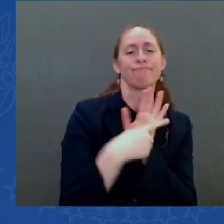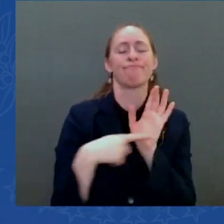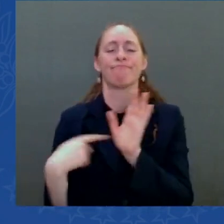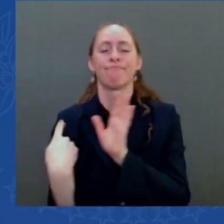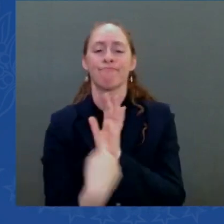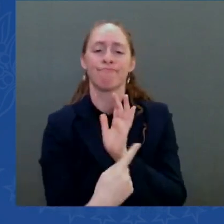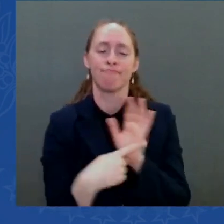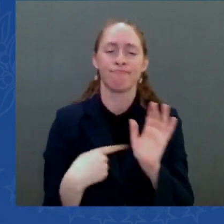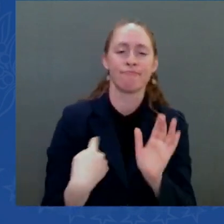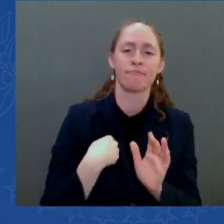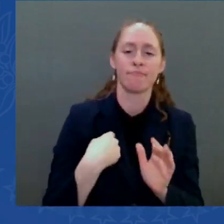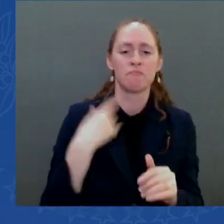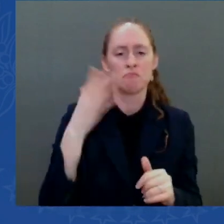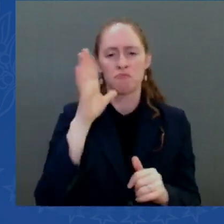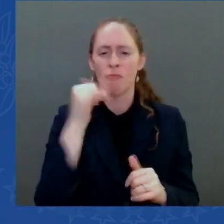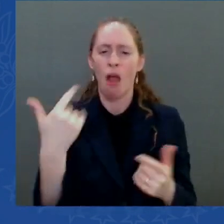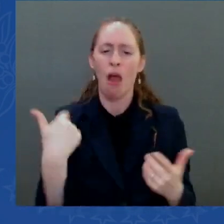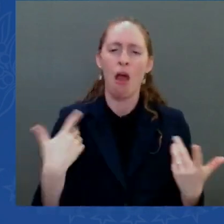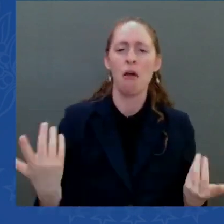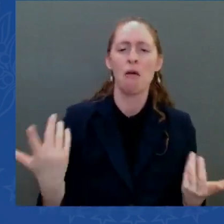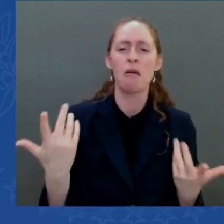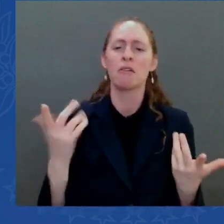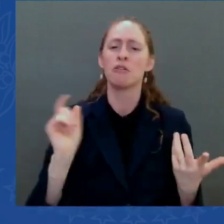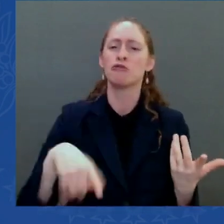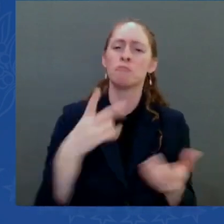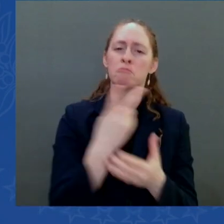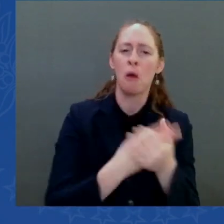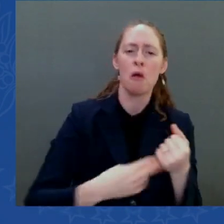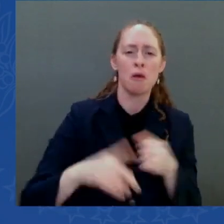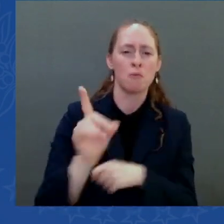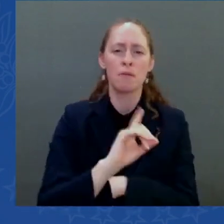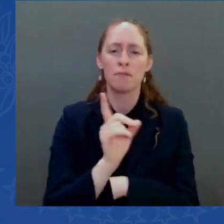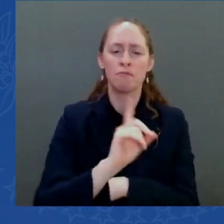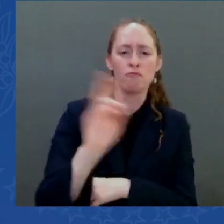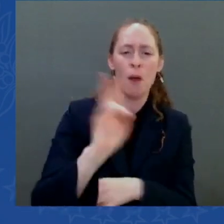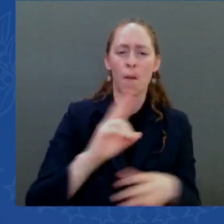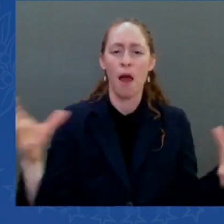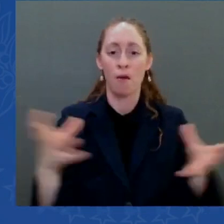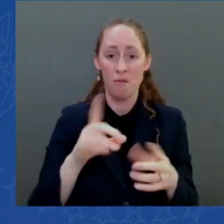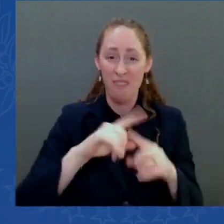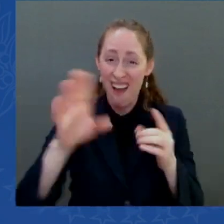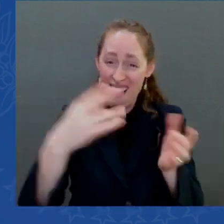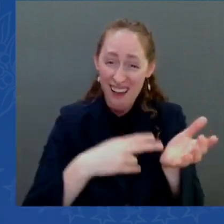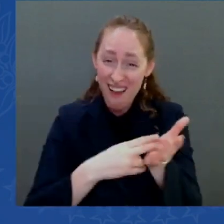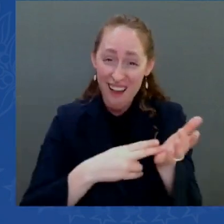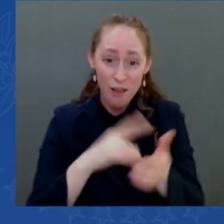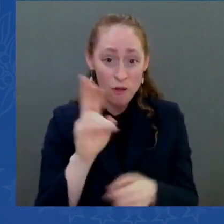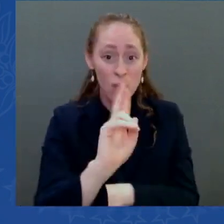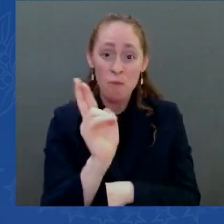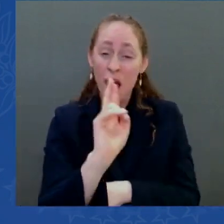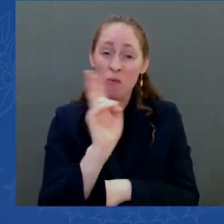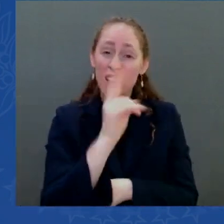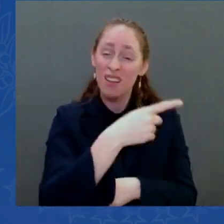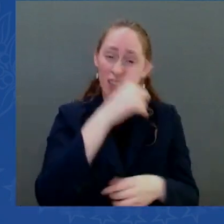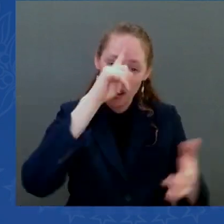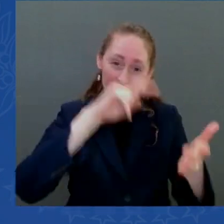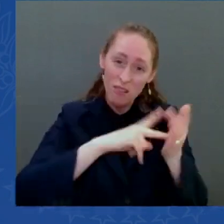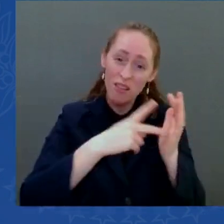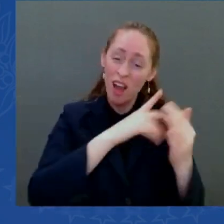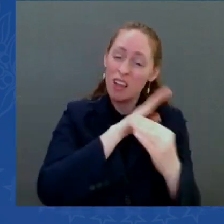said. They continue to attack the Affordable Care Act and want to eliminate it. They're unrelenting. Multiple